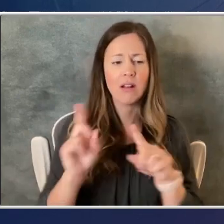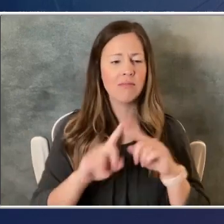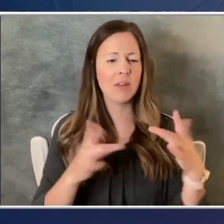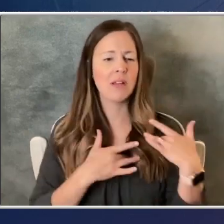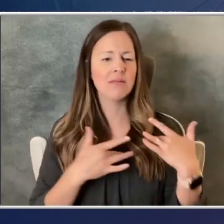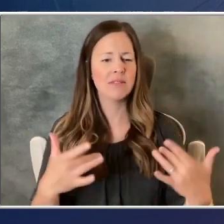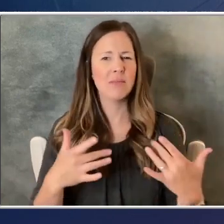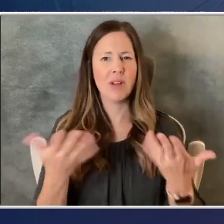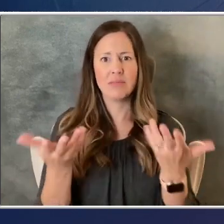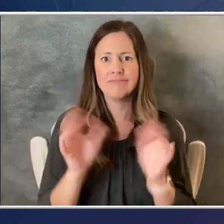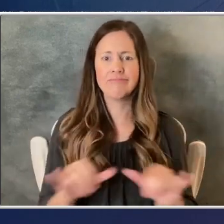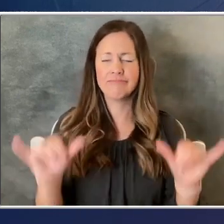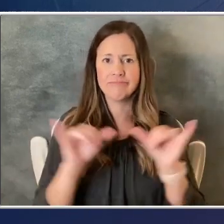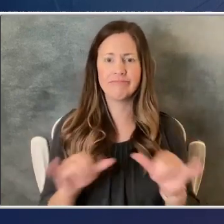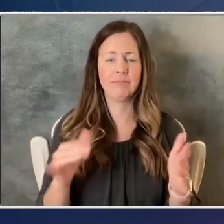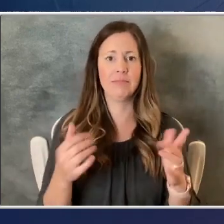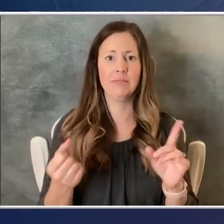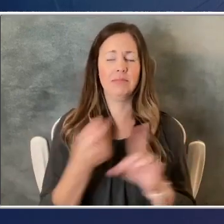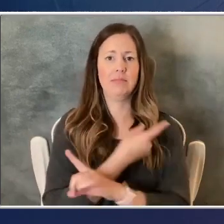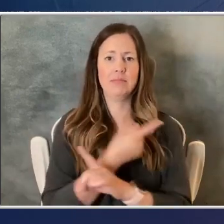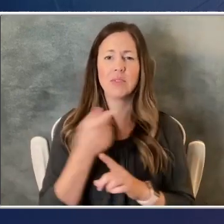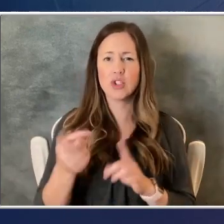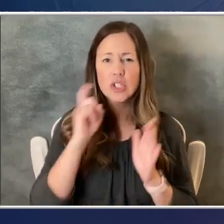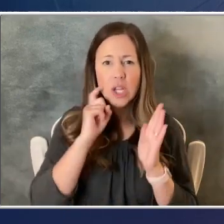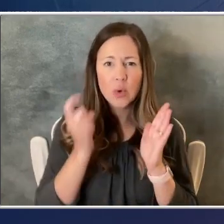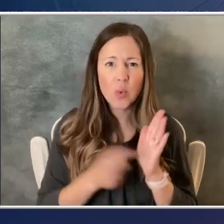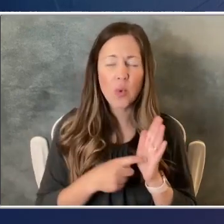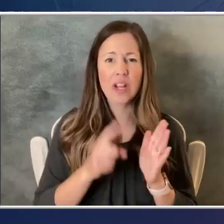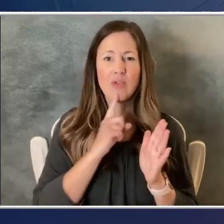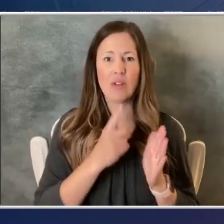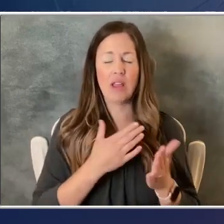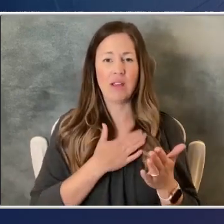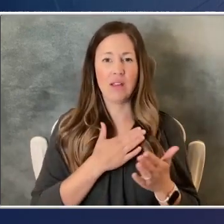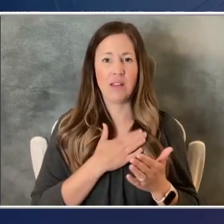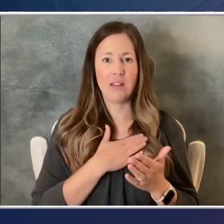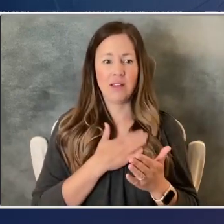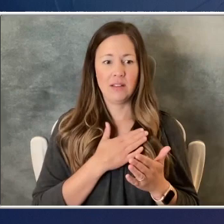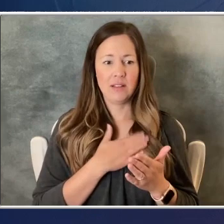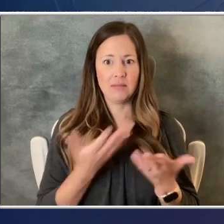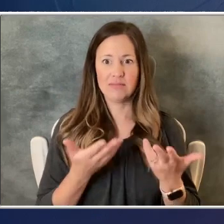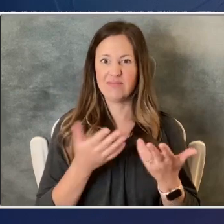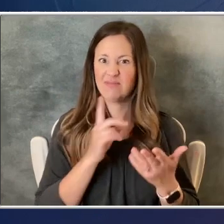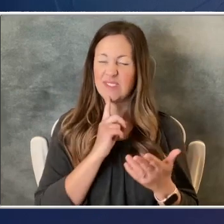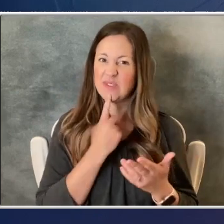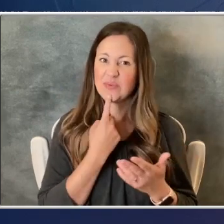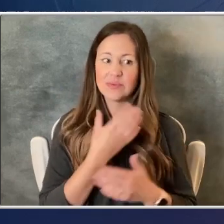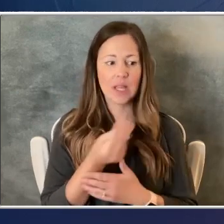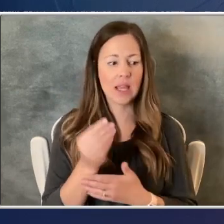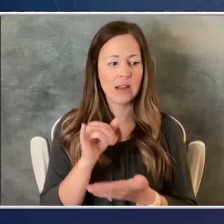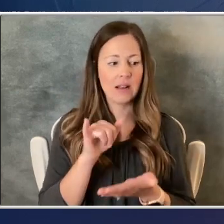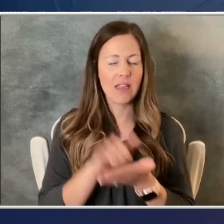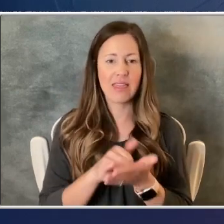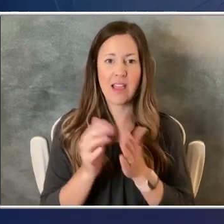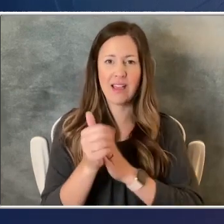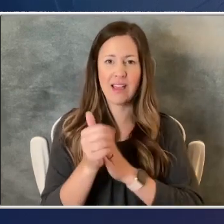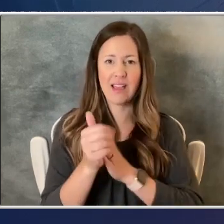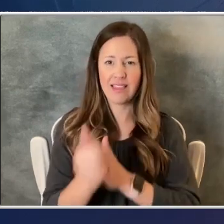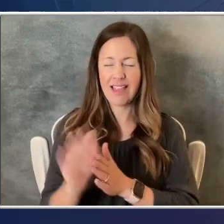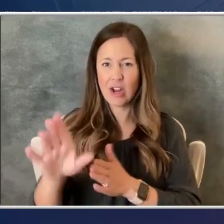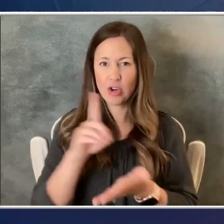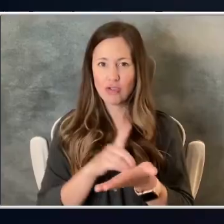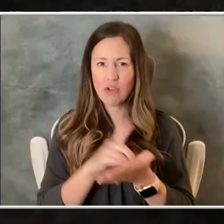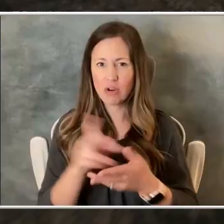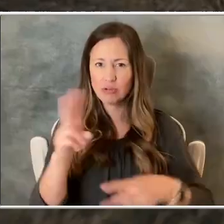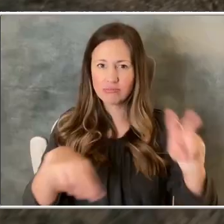routine took a turn when she began noticing extreme fluttering in her chest, and that's what led her doctors to an alarming